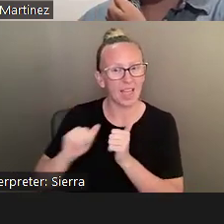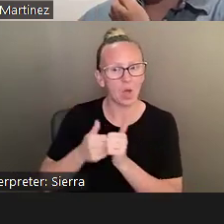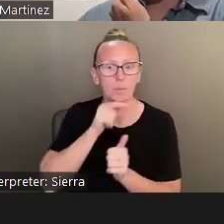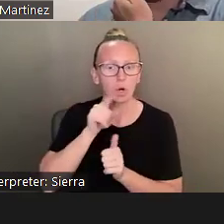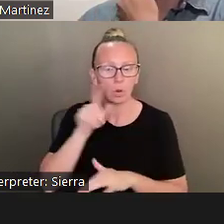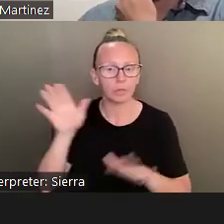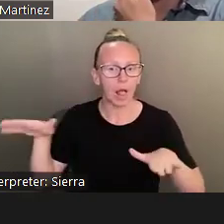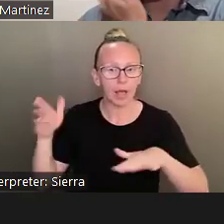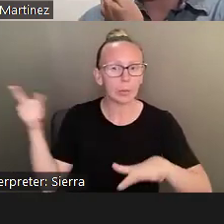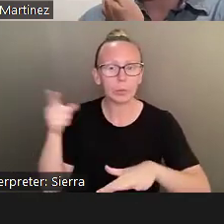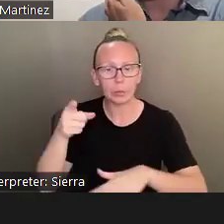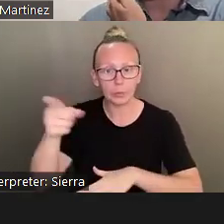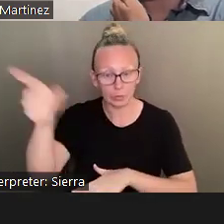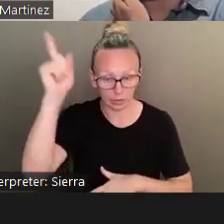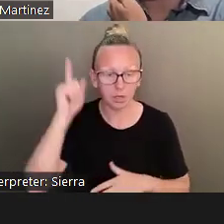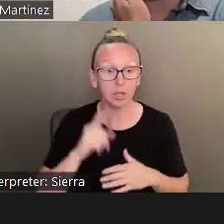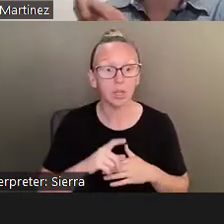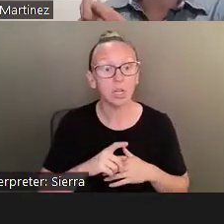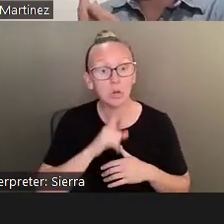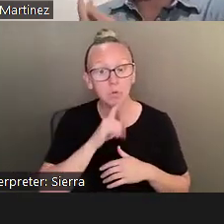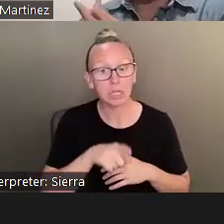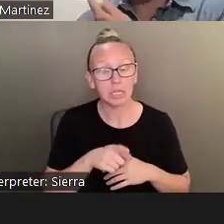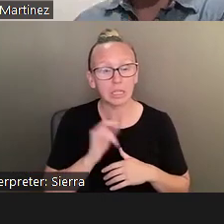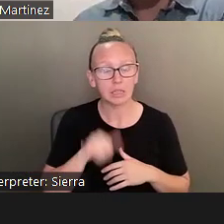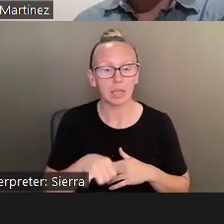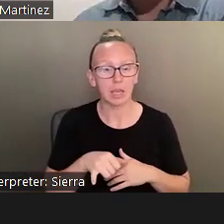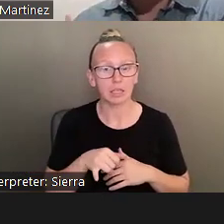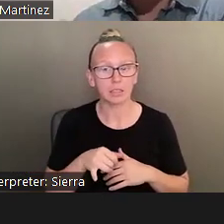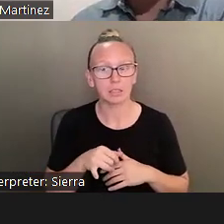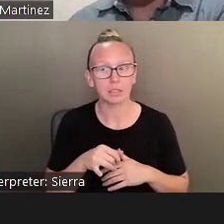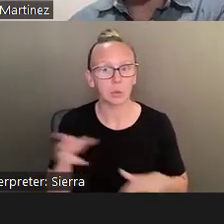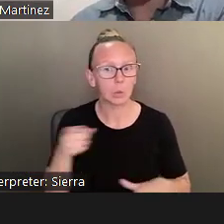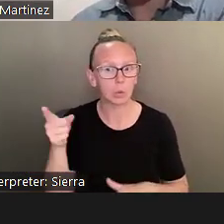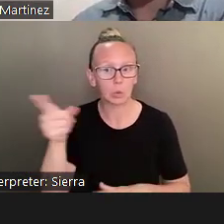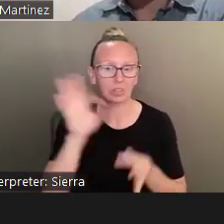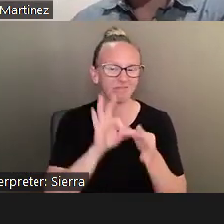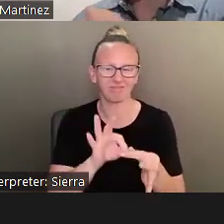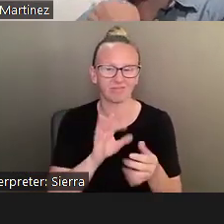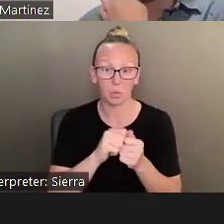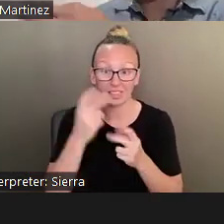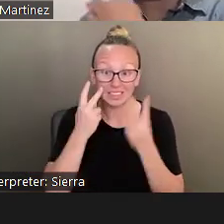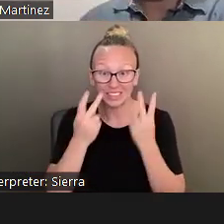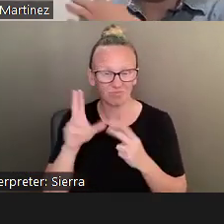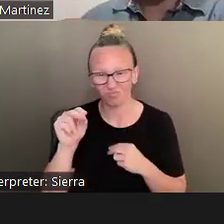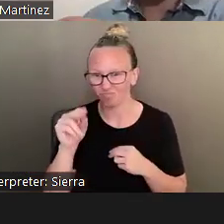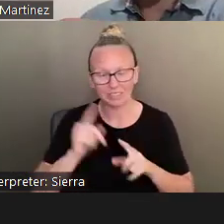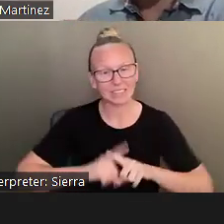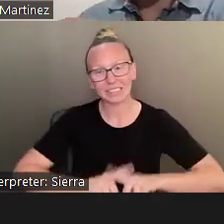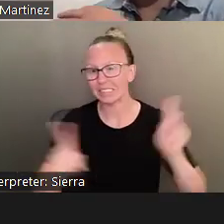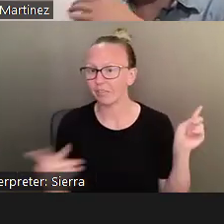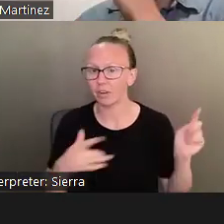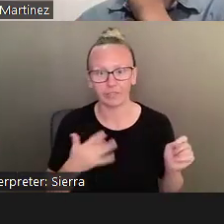And you know, theoretically, it's a way of navigating that isn't about seeing where you're going. It's a totally other